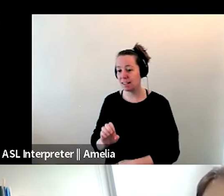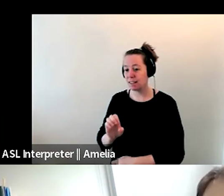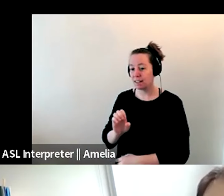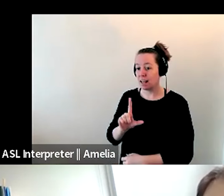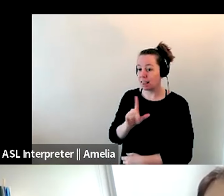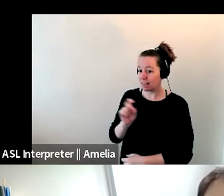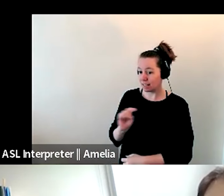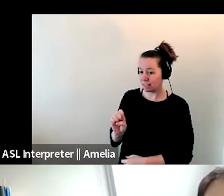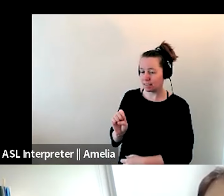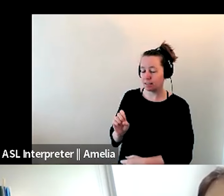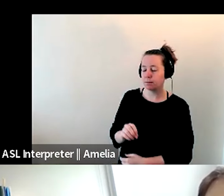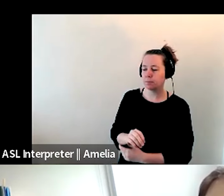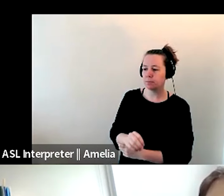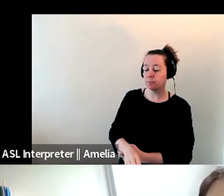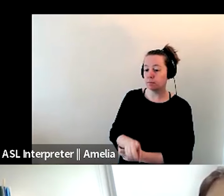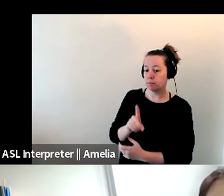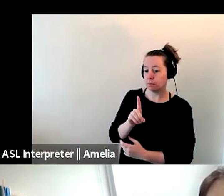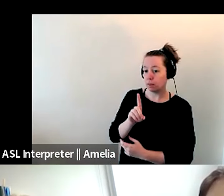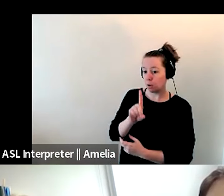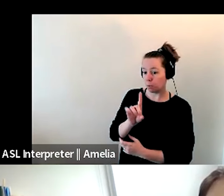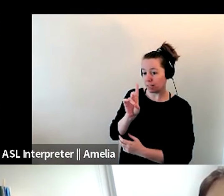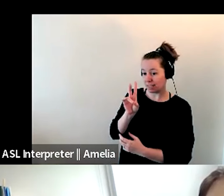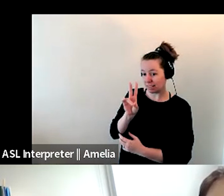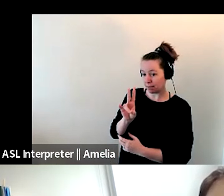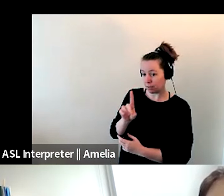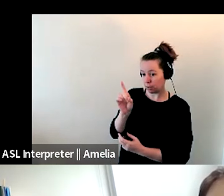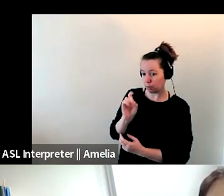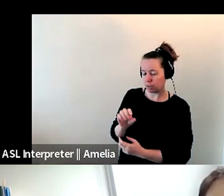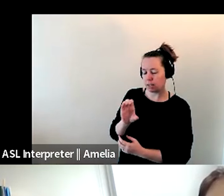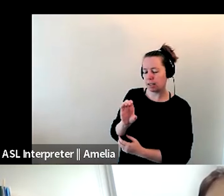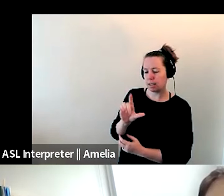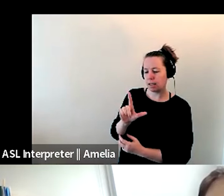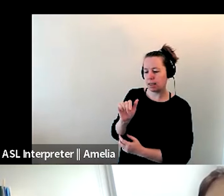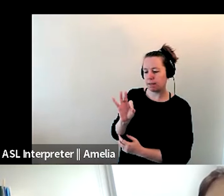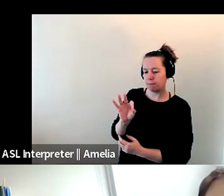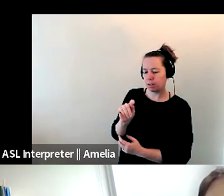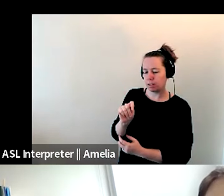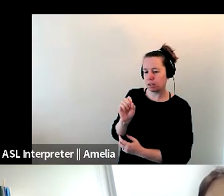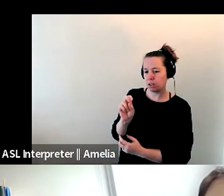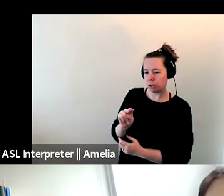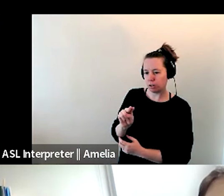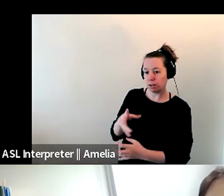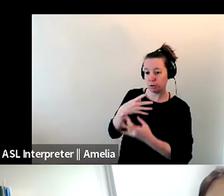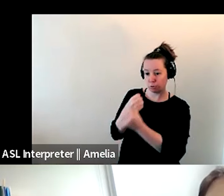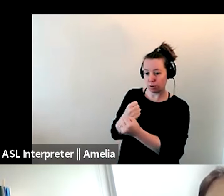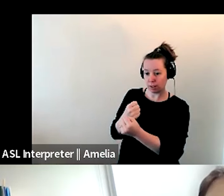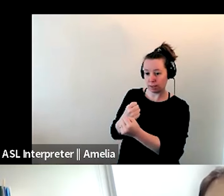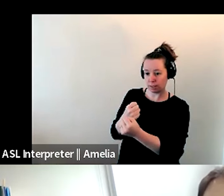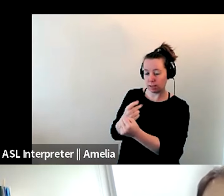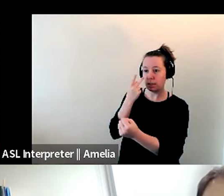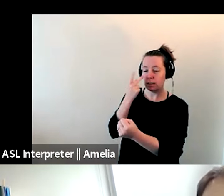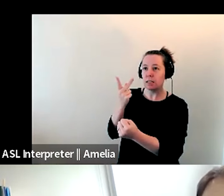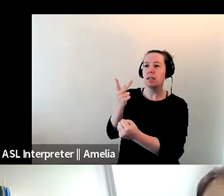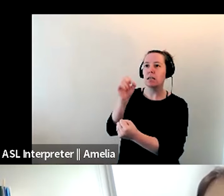It's 177 pairs or statements that you're asked to identify with,